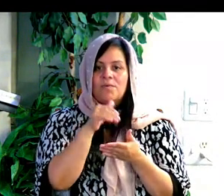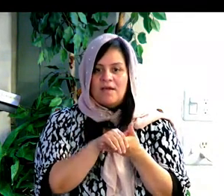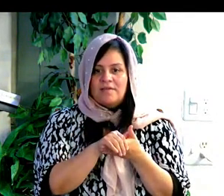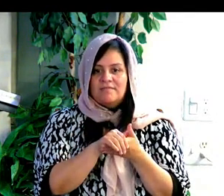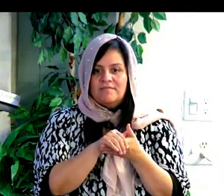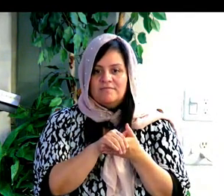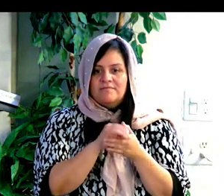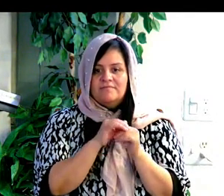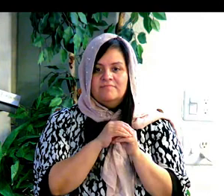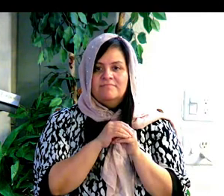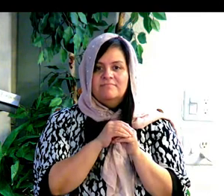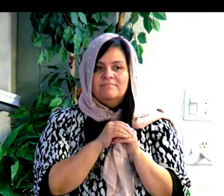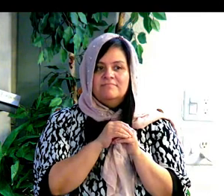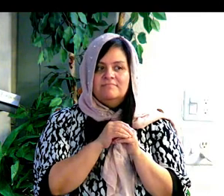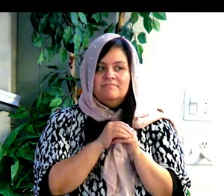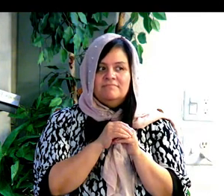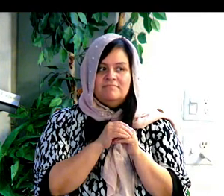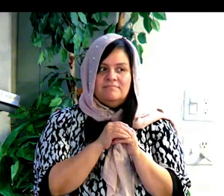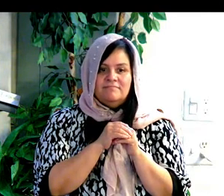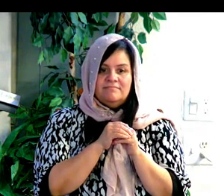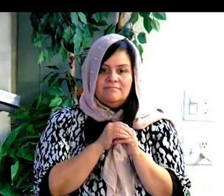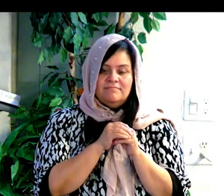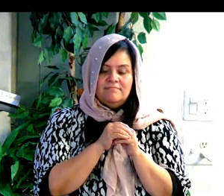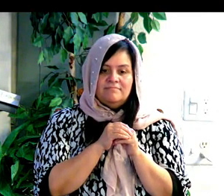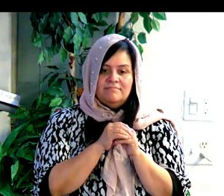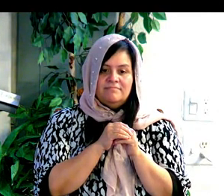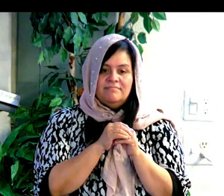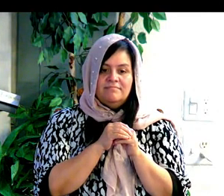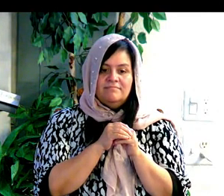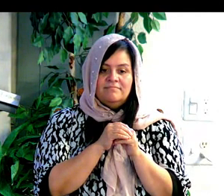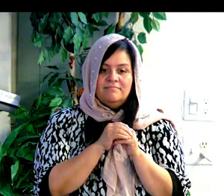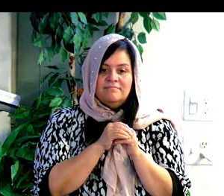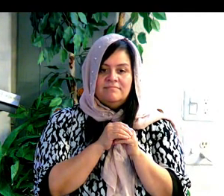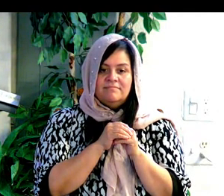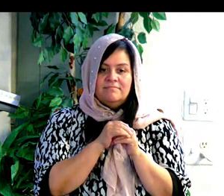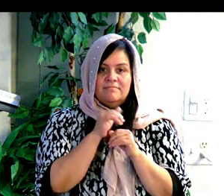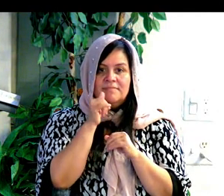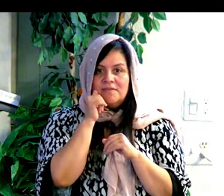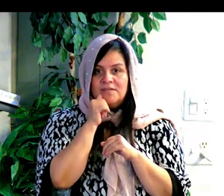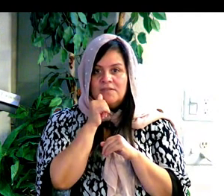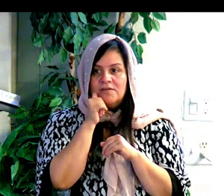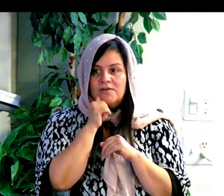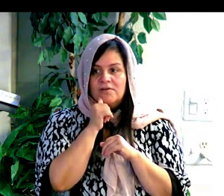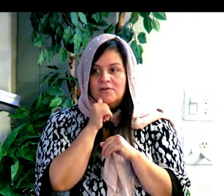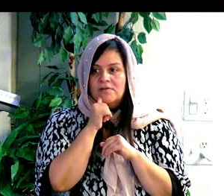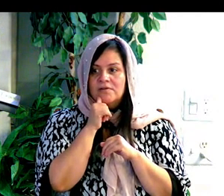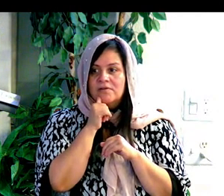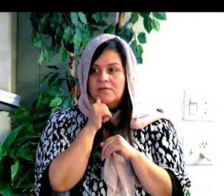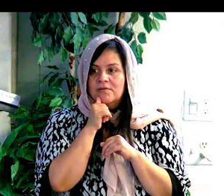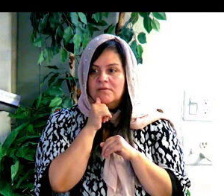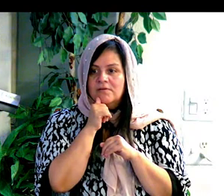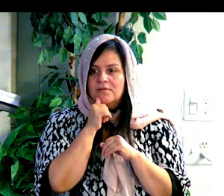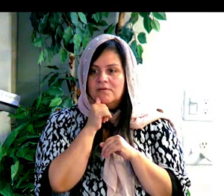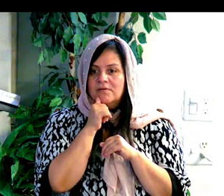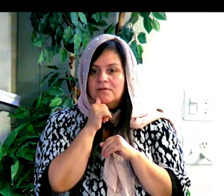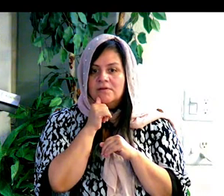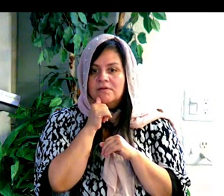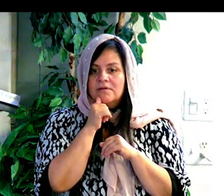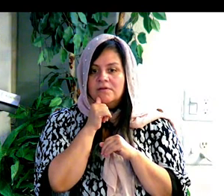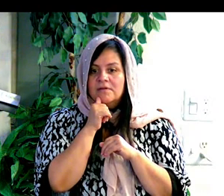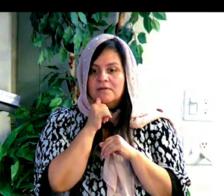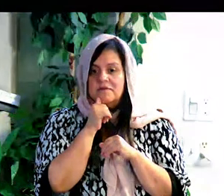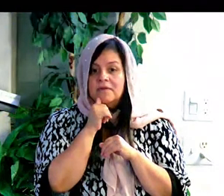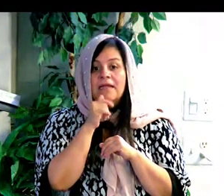novia tiene la vida eterna. She has the son and he's going to have eternal life. Okay, tiene al hijo que va a tener la vida